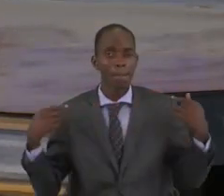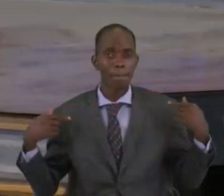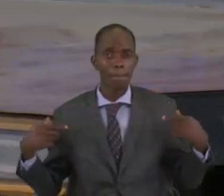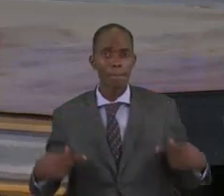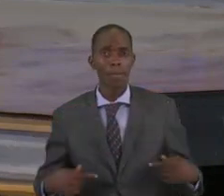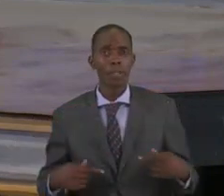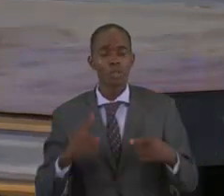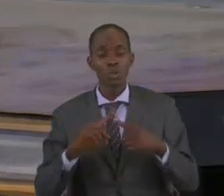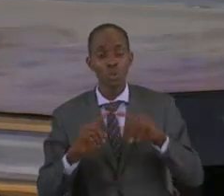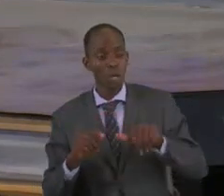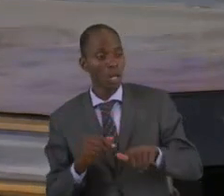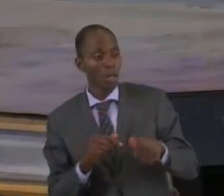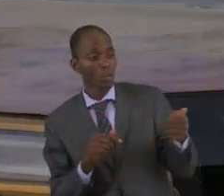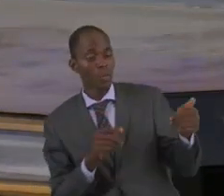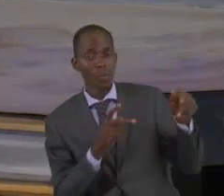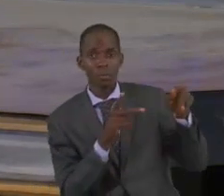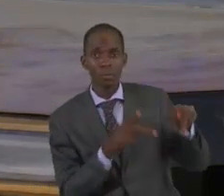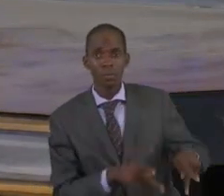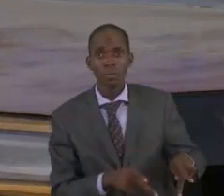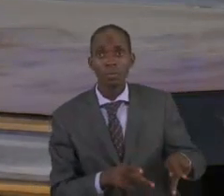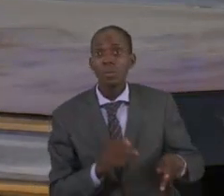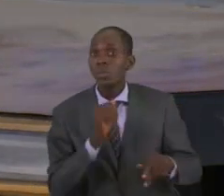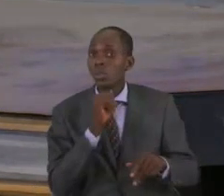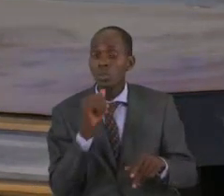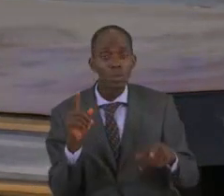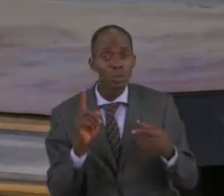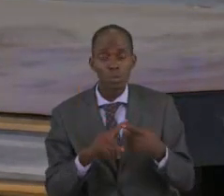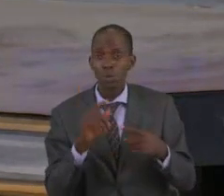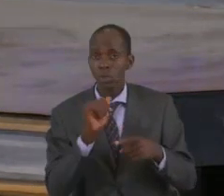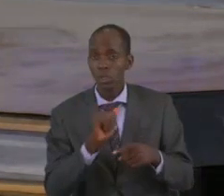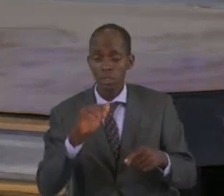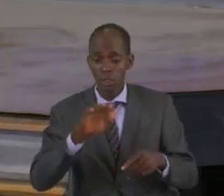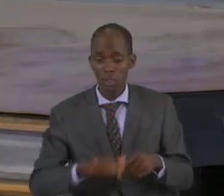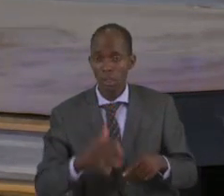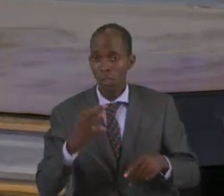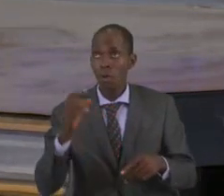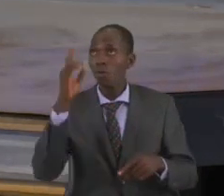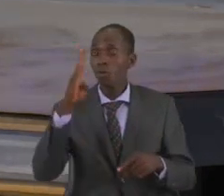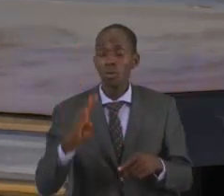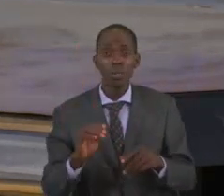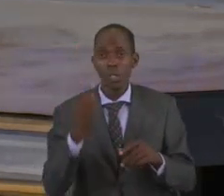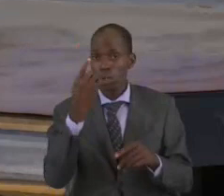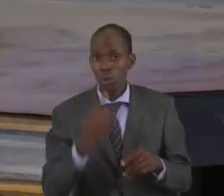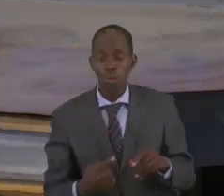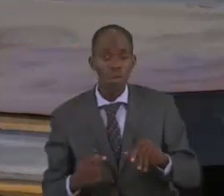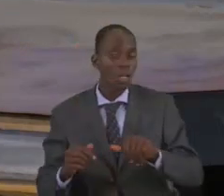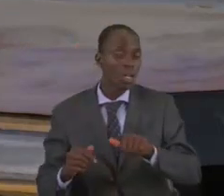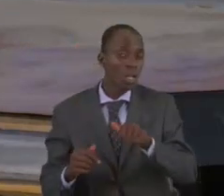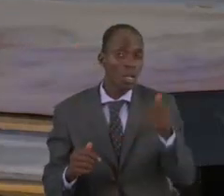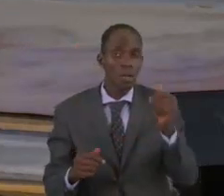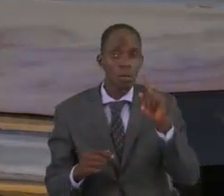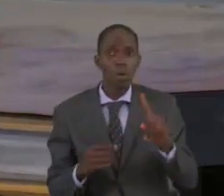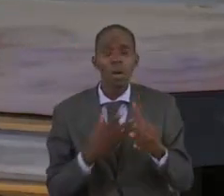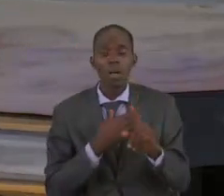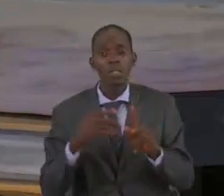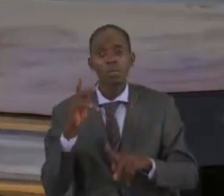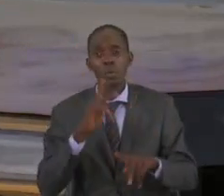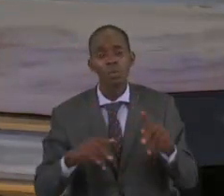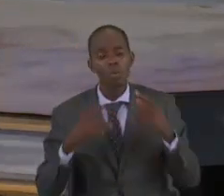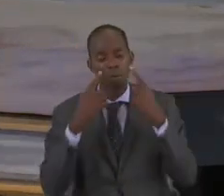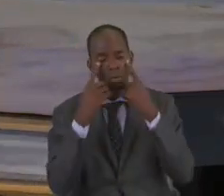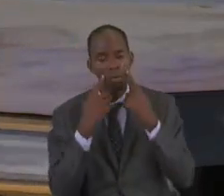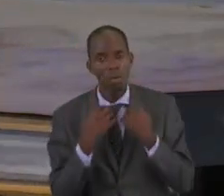to another person, not even to a child of God alone, anyone, and the people cry,